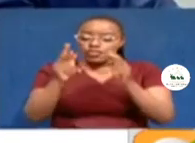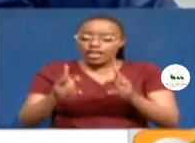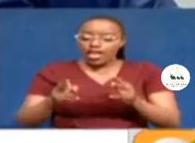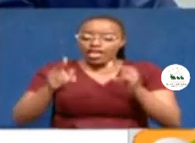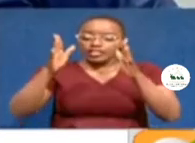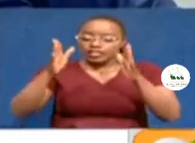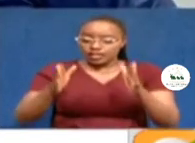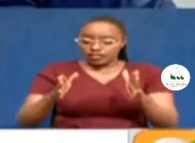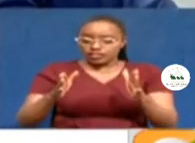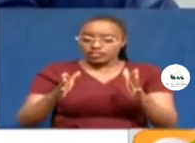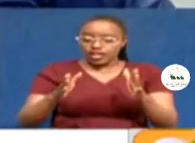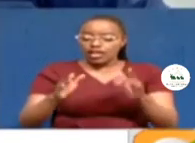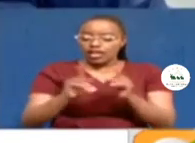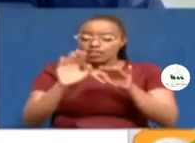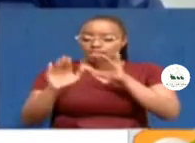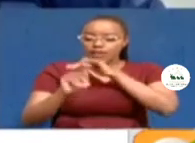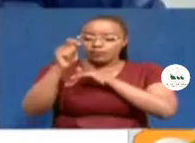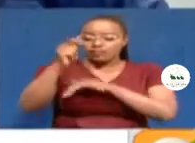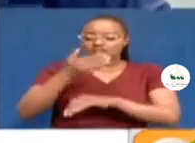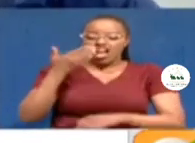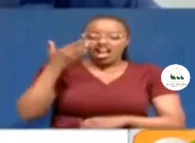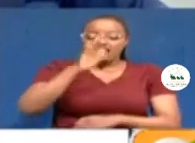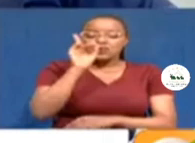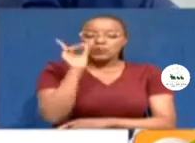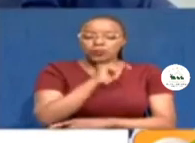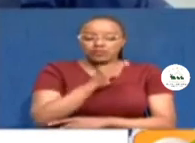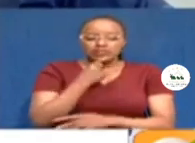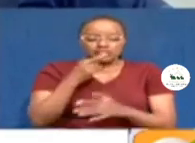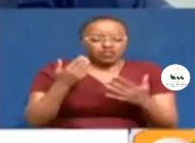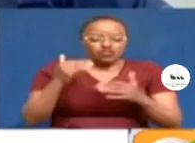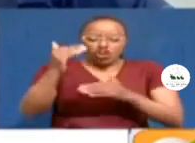editors, the deputy president came back.